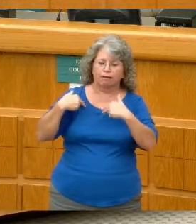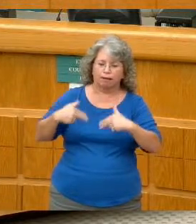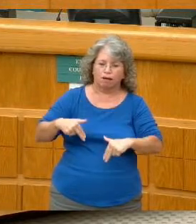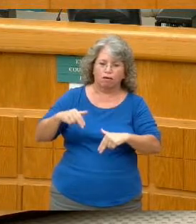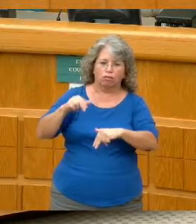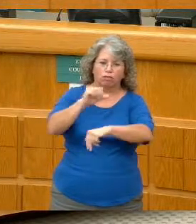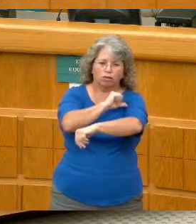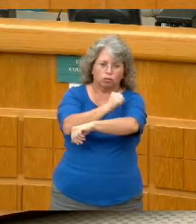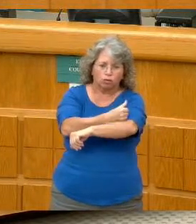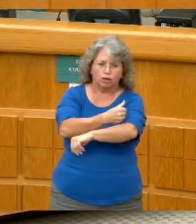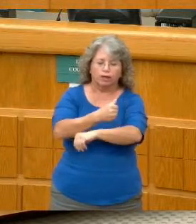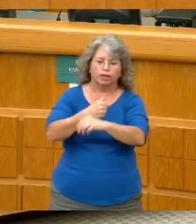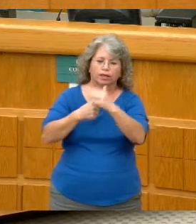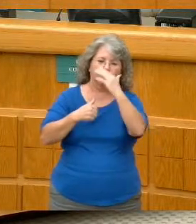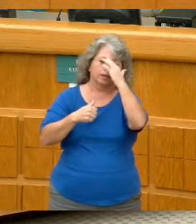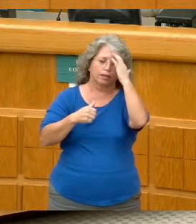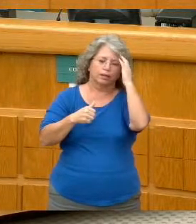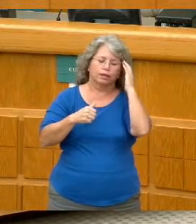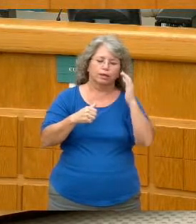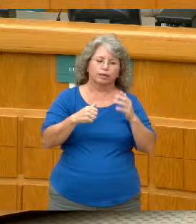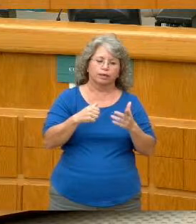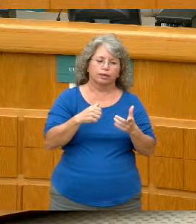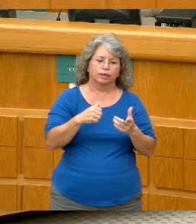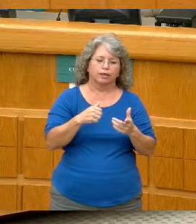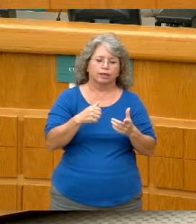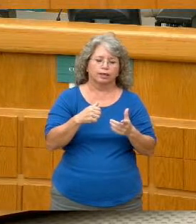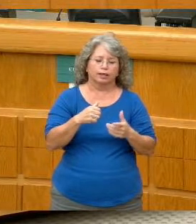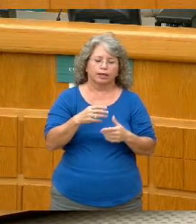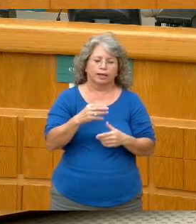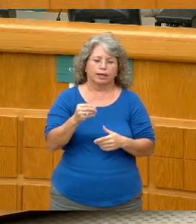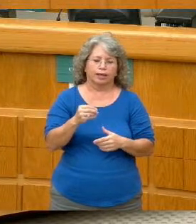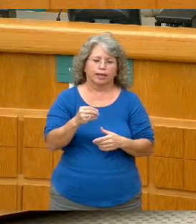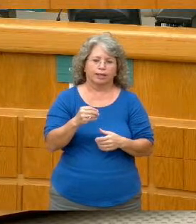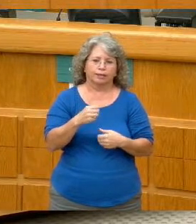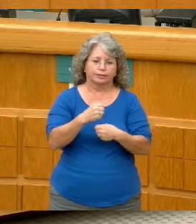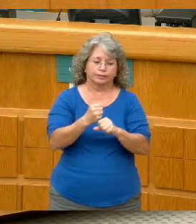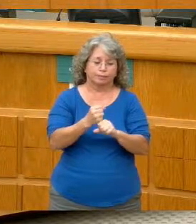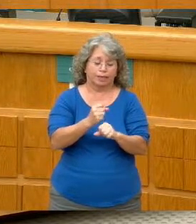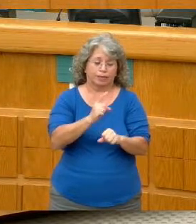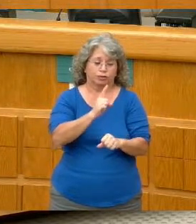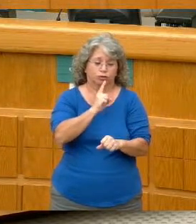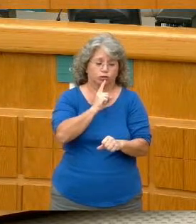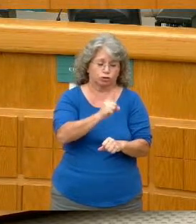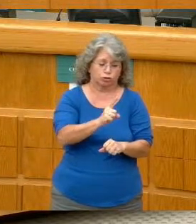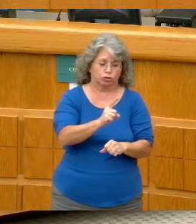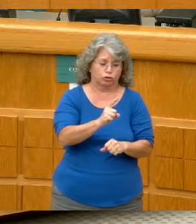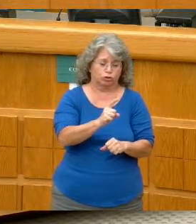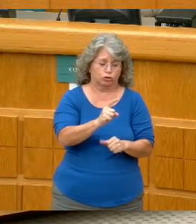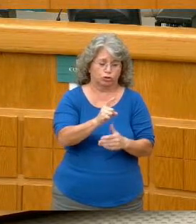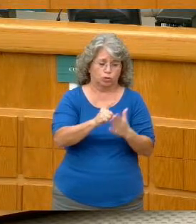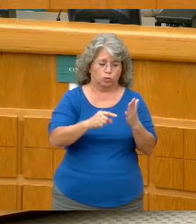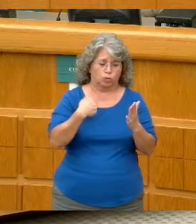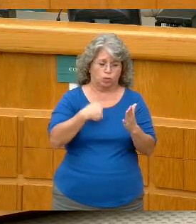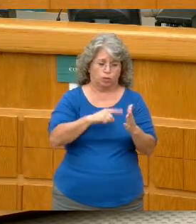health authorities, and to be certain that what we're doing and what we're reporting,